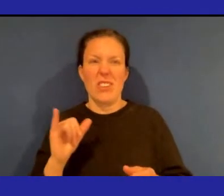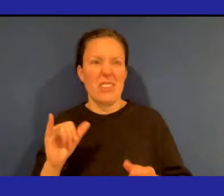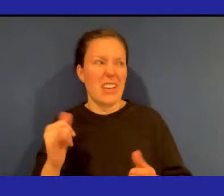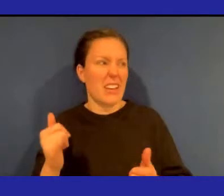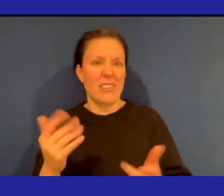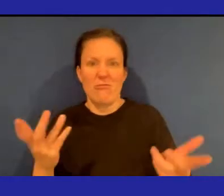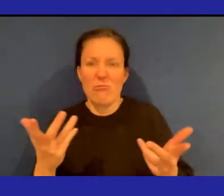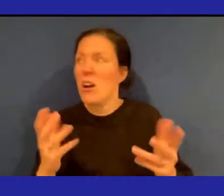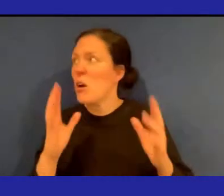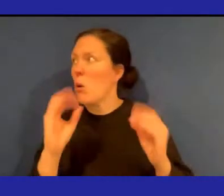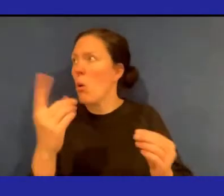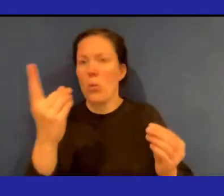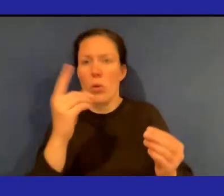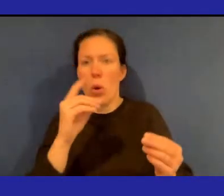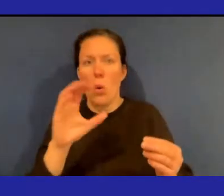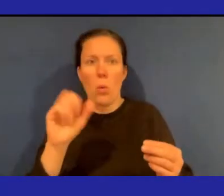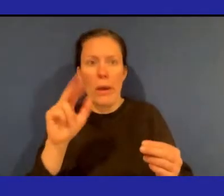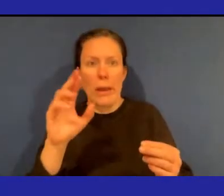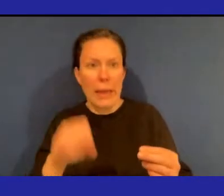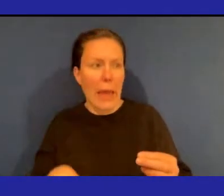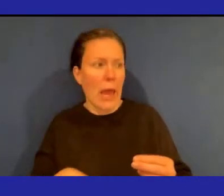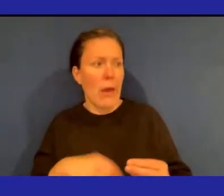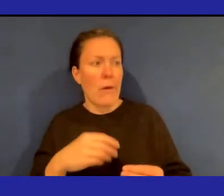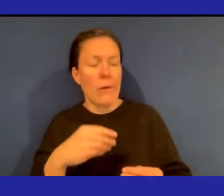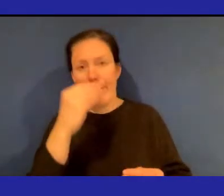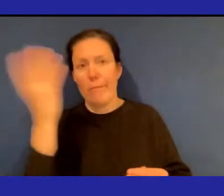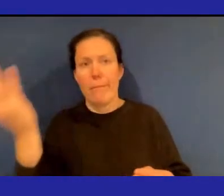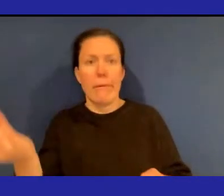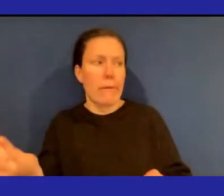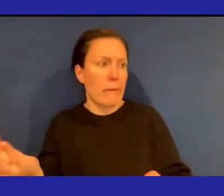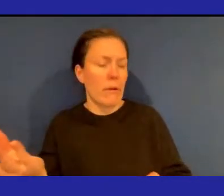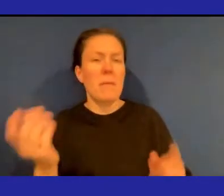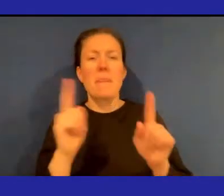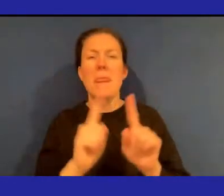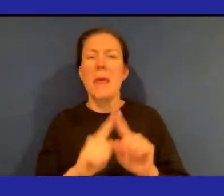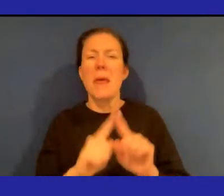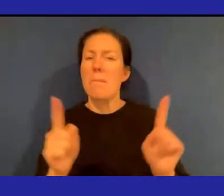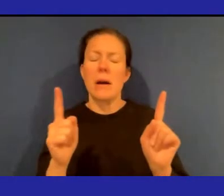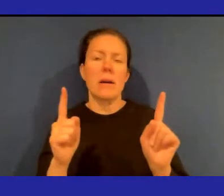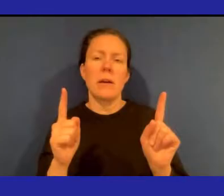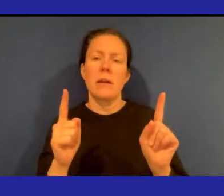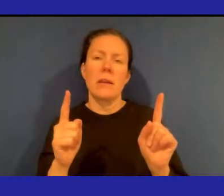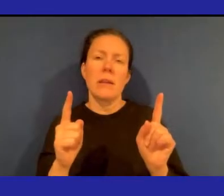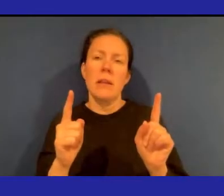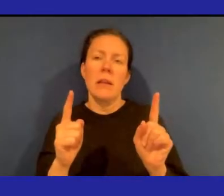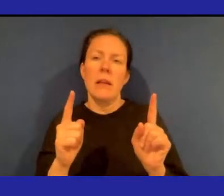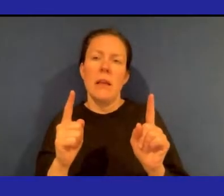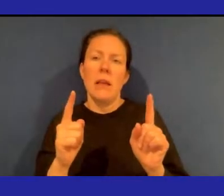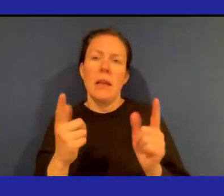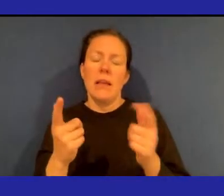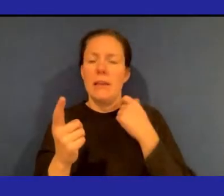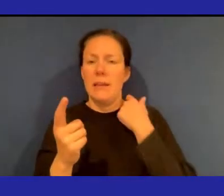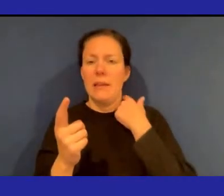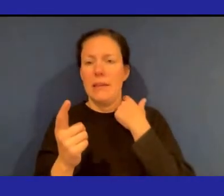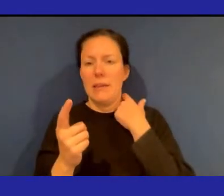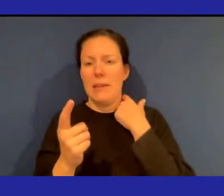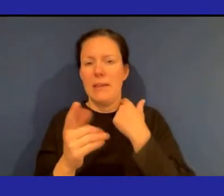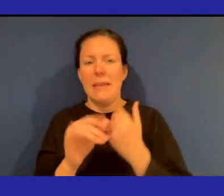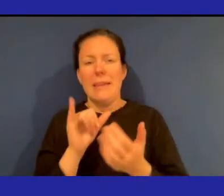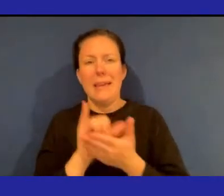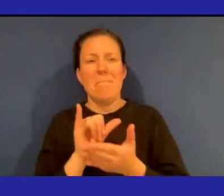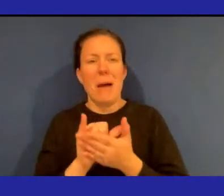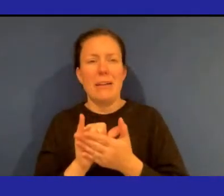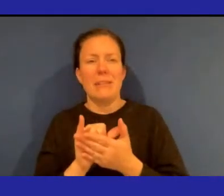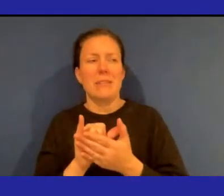right. about That's your right. concern? That's right. But there just is no real way that we're ever going to succeed, that every phone